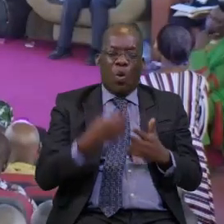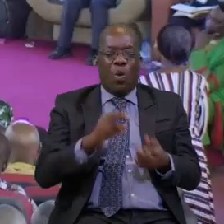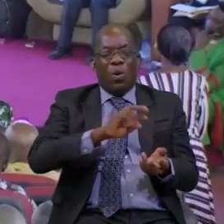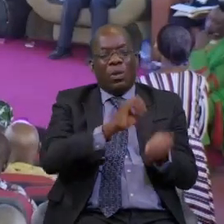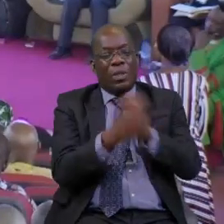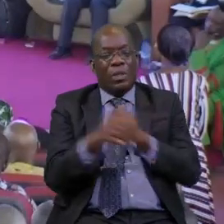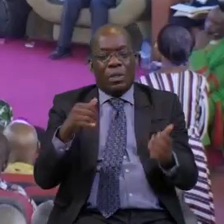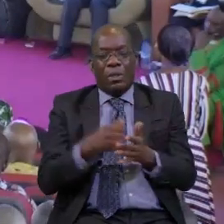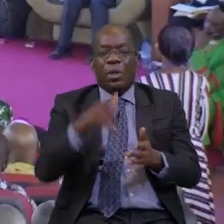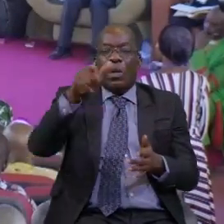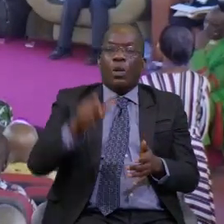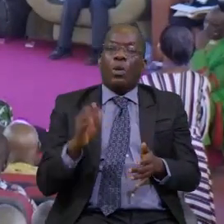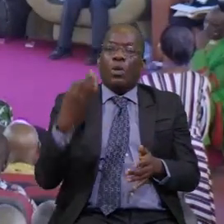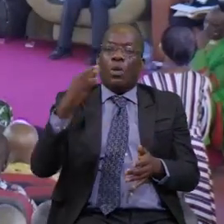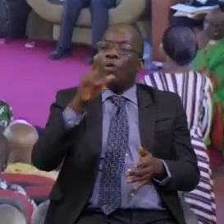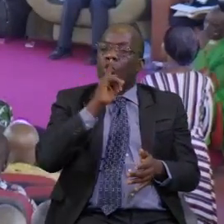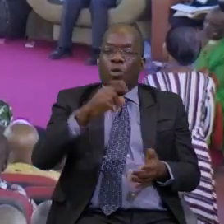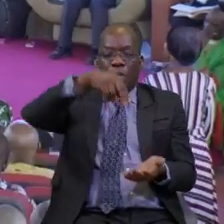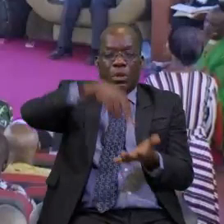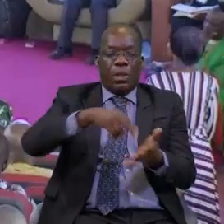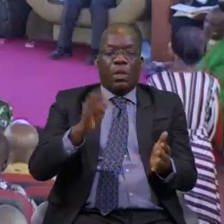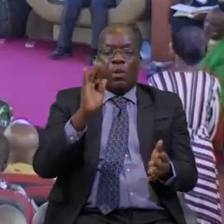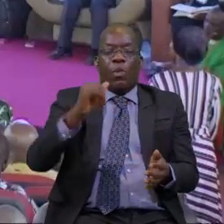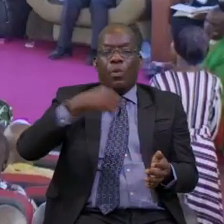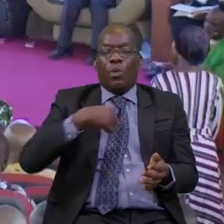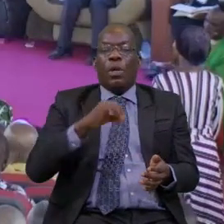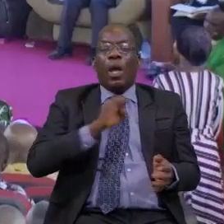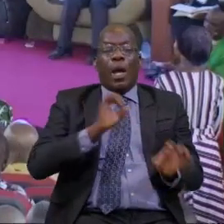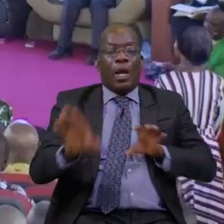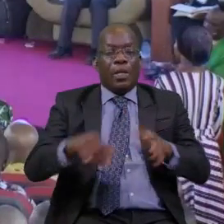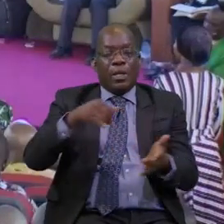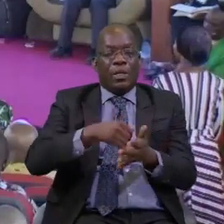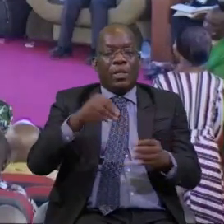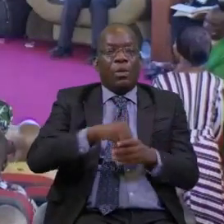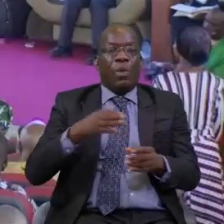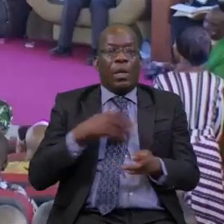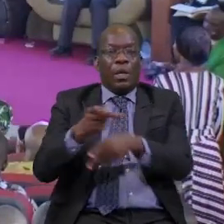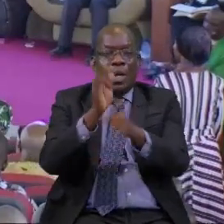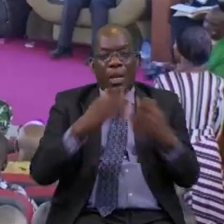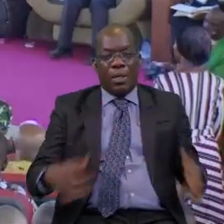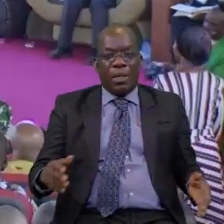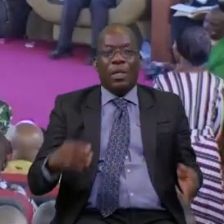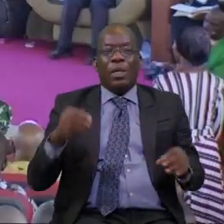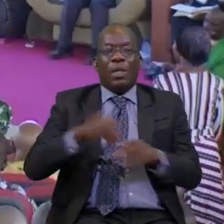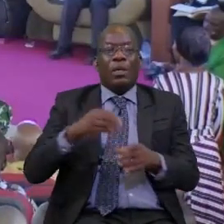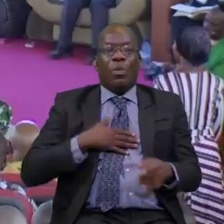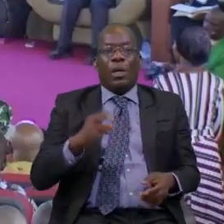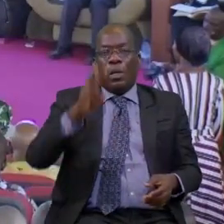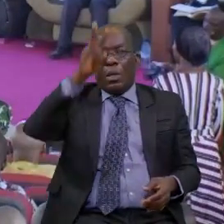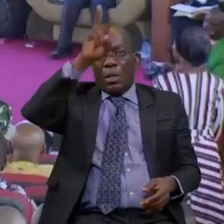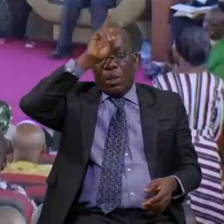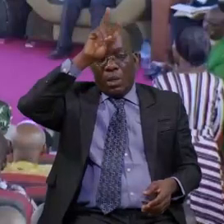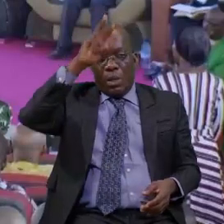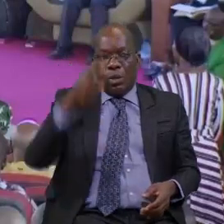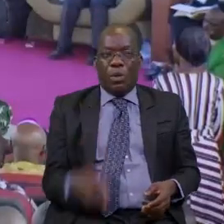me. Yes, I did it in my carelessness, in my ignorance. Okay, don't do that